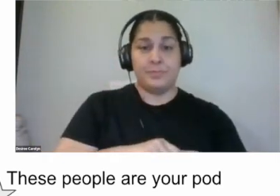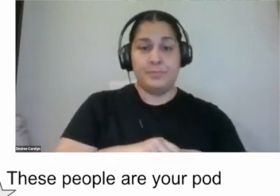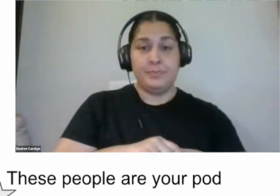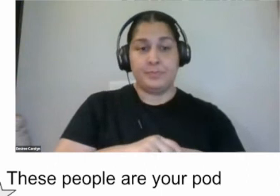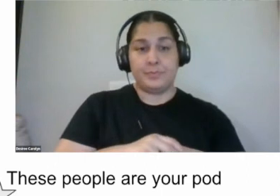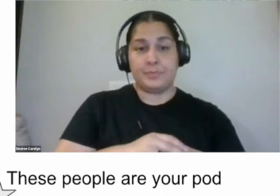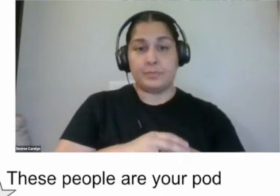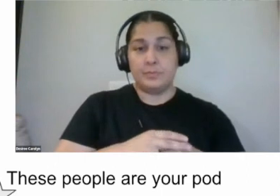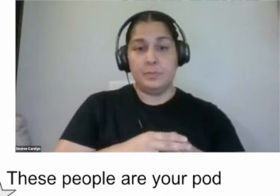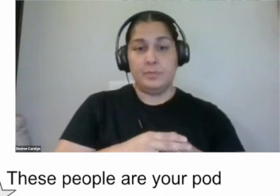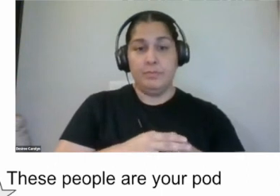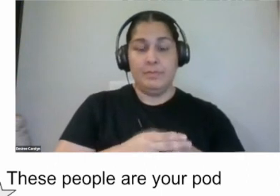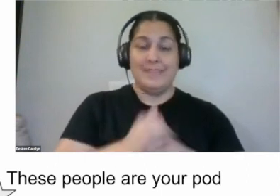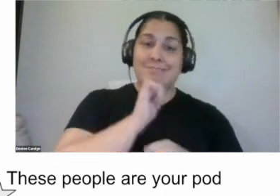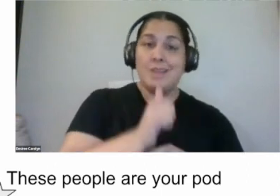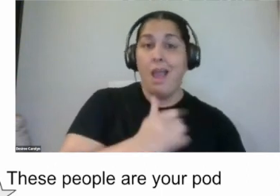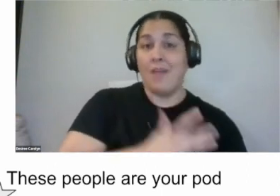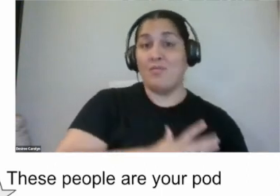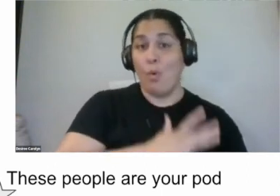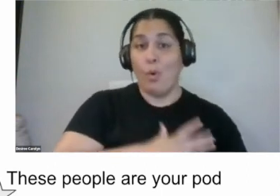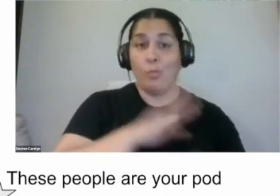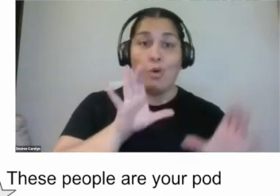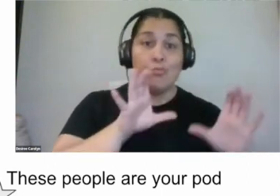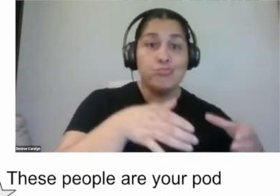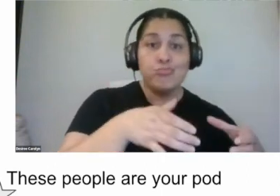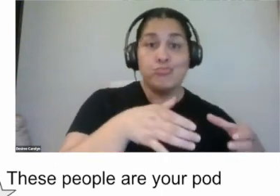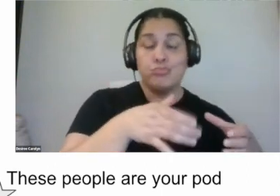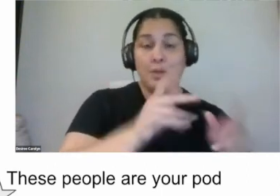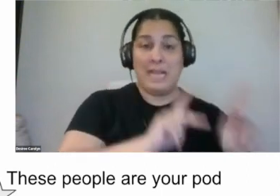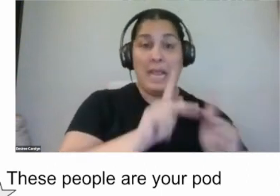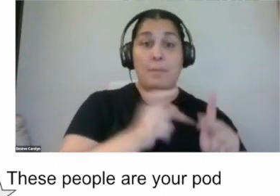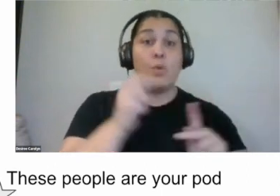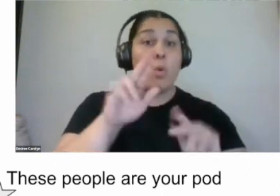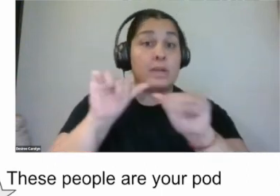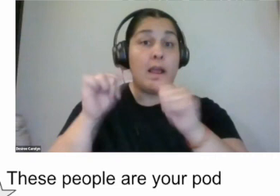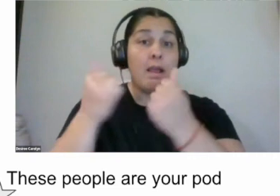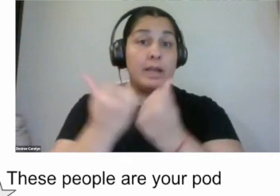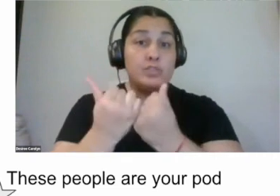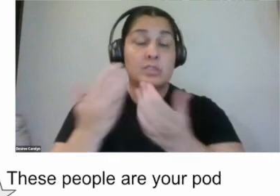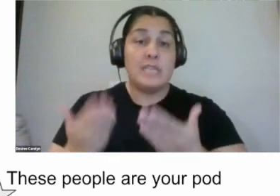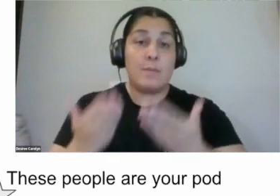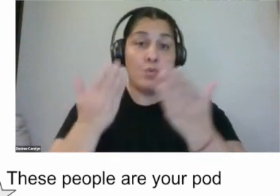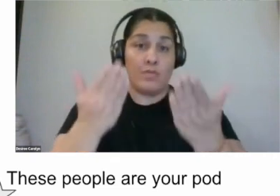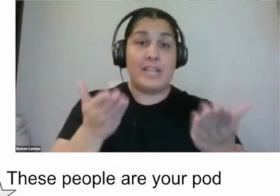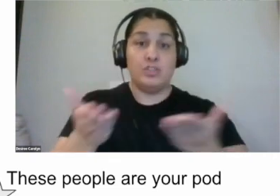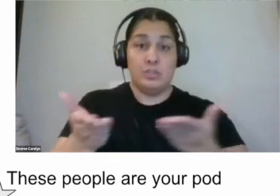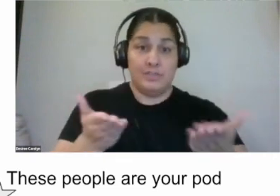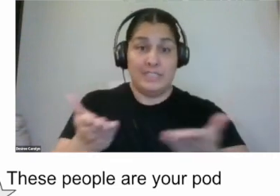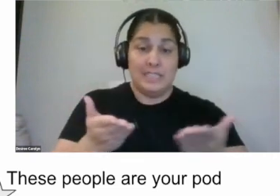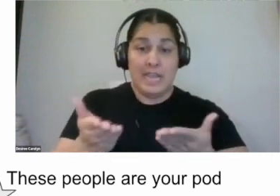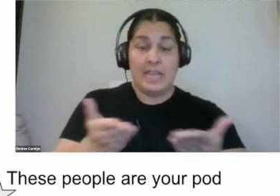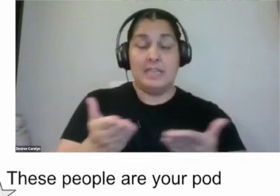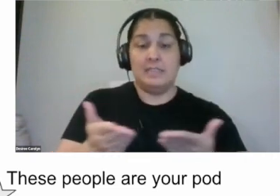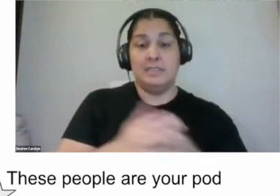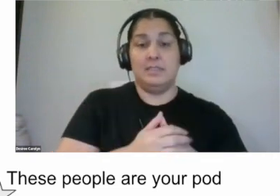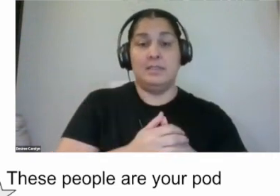informal groups of people or agencies that provide you with services, or like I said,